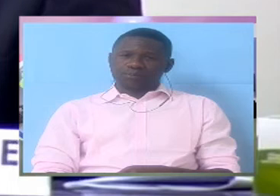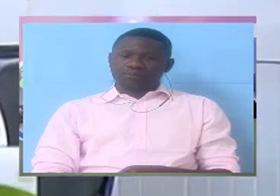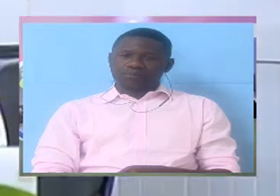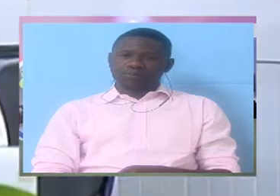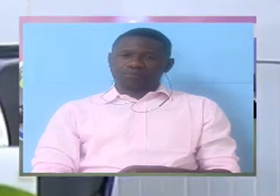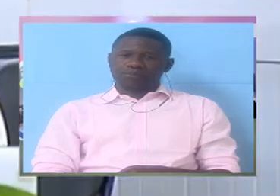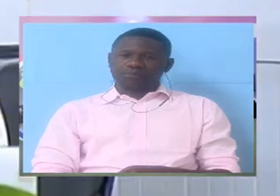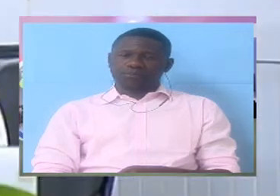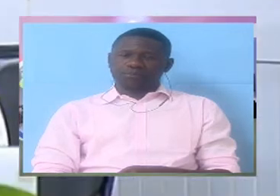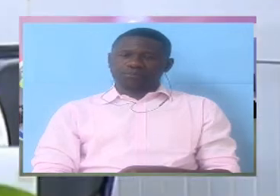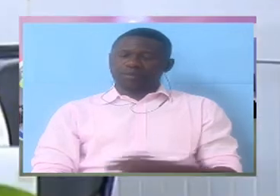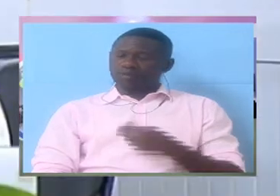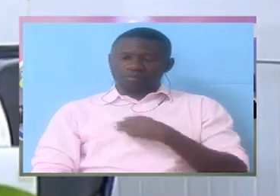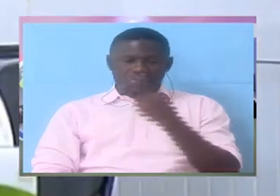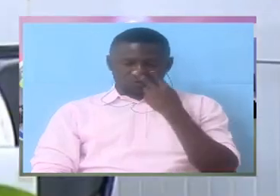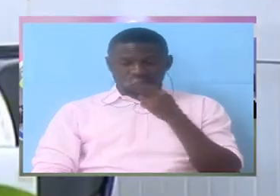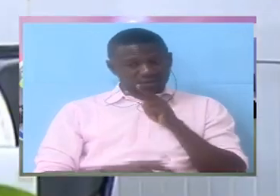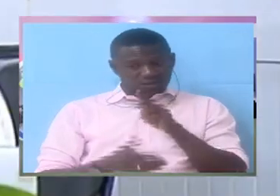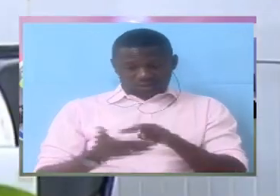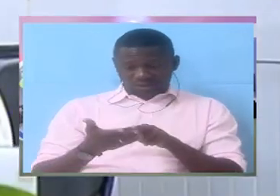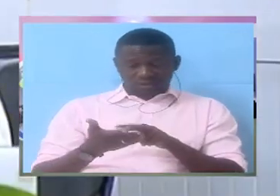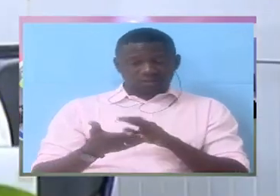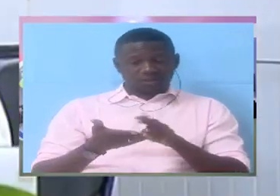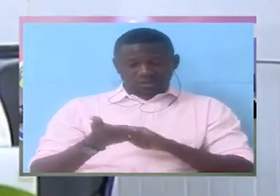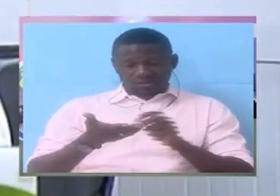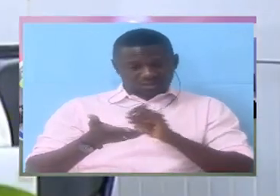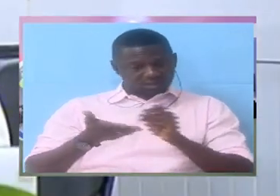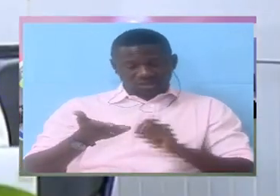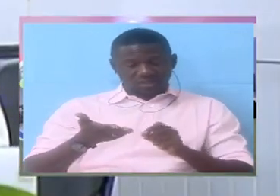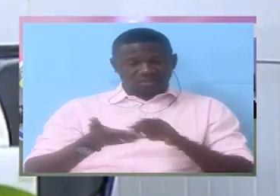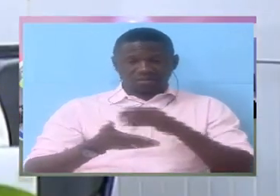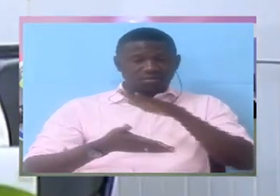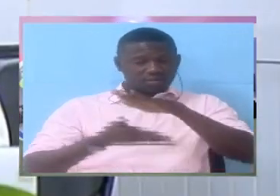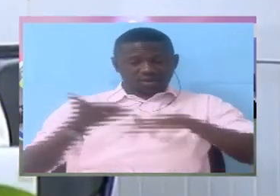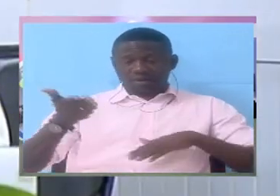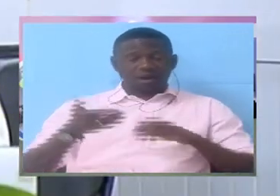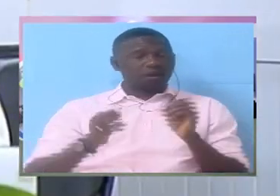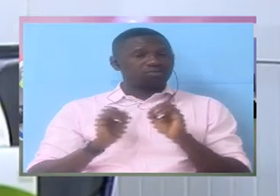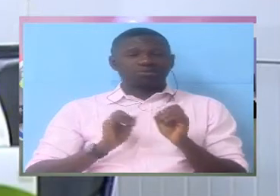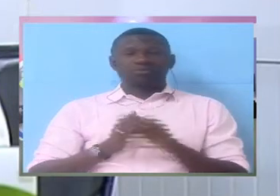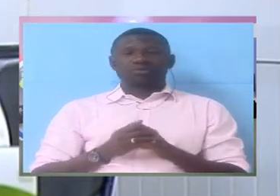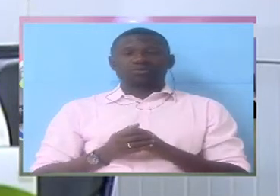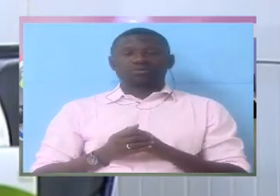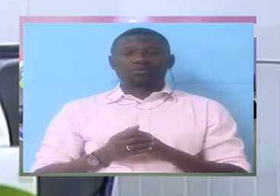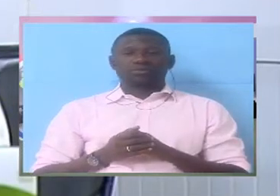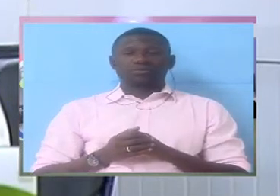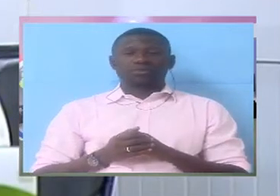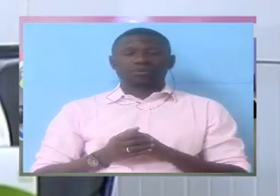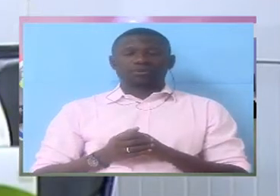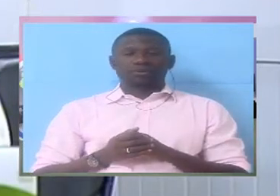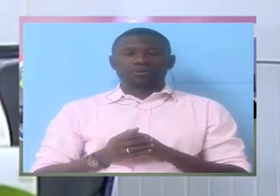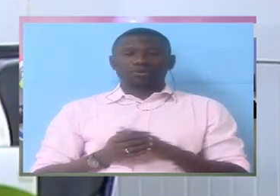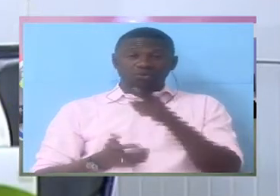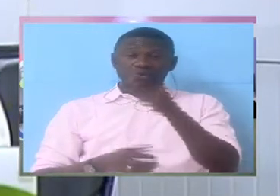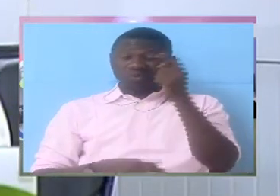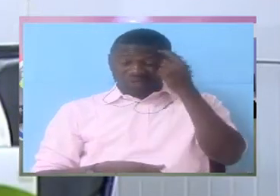have not seen it written anywhere. Do you think? I'm not saying whether you have